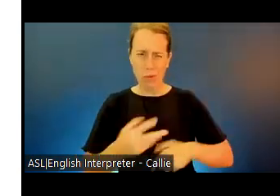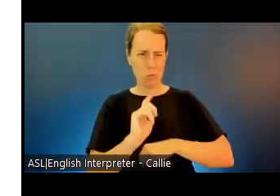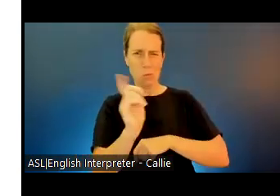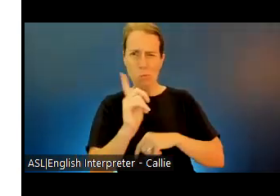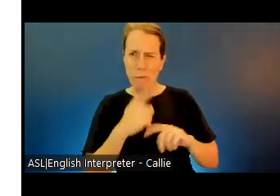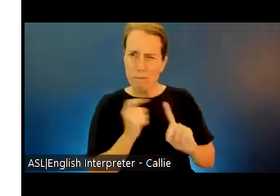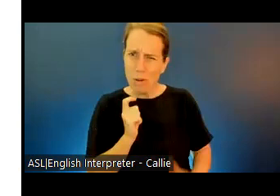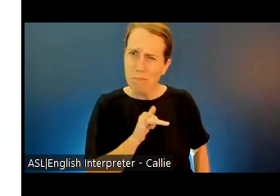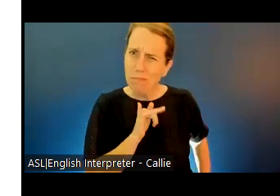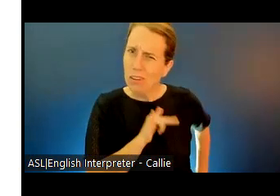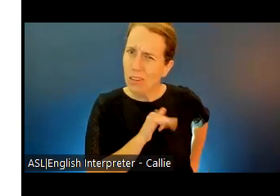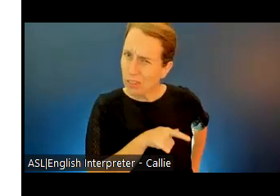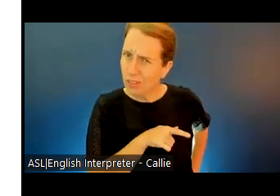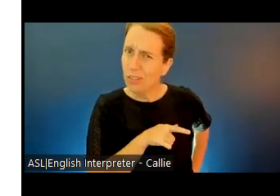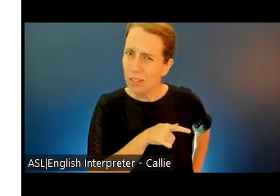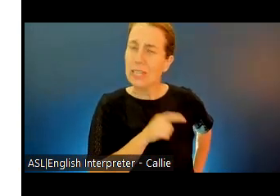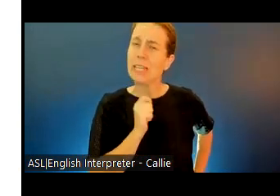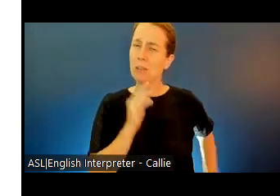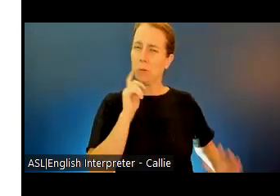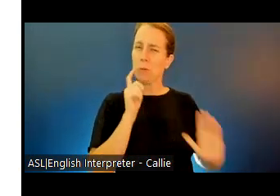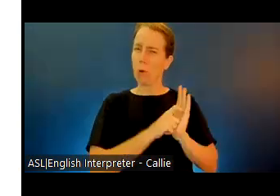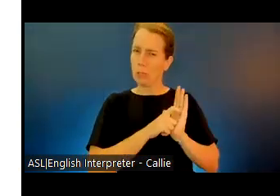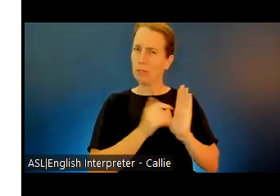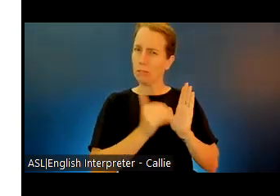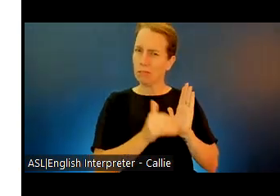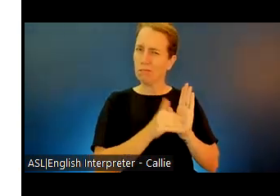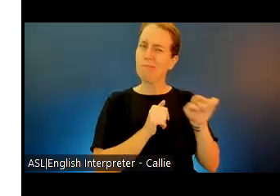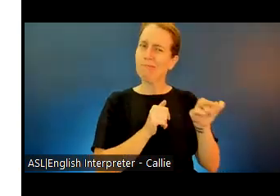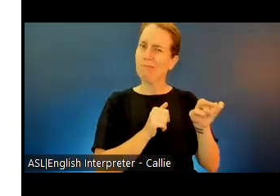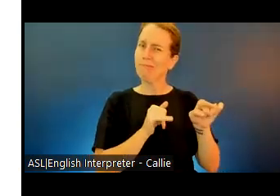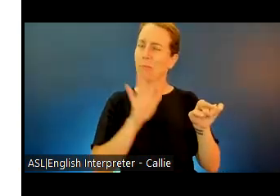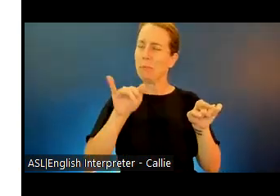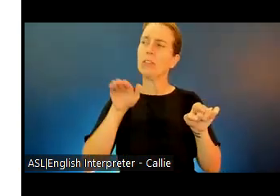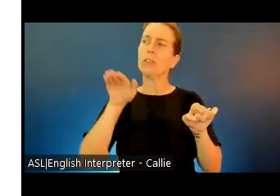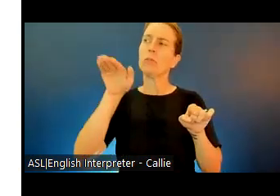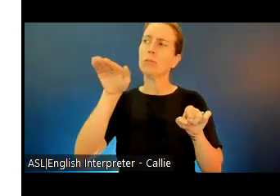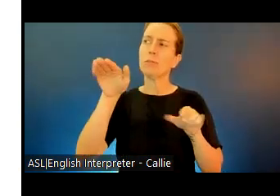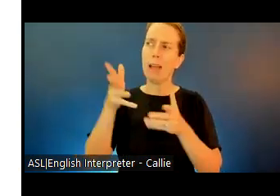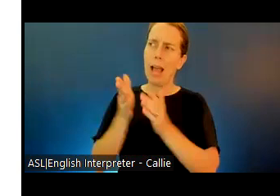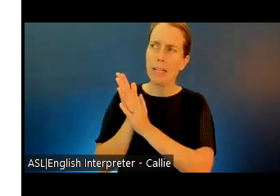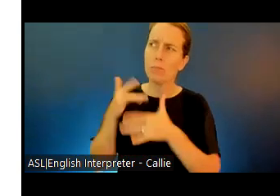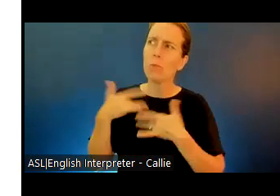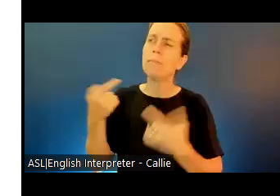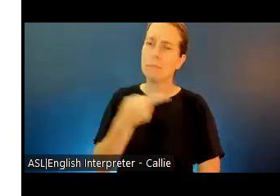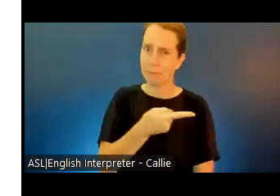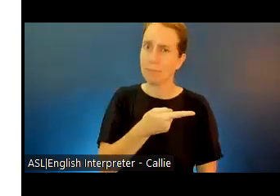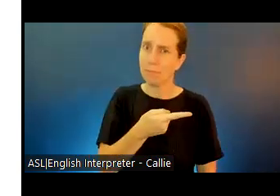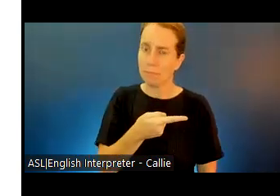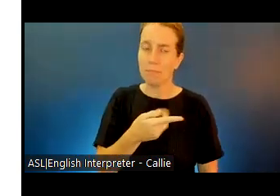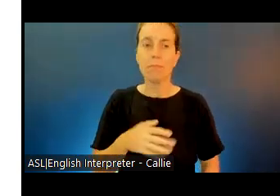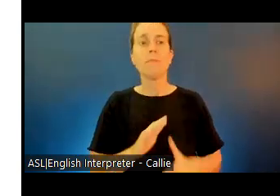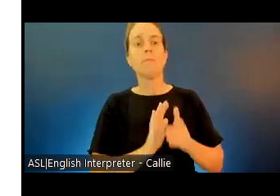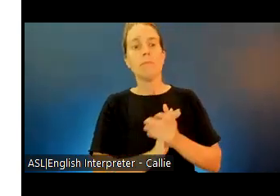facility or program some questions. Also, individuals' reaction to abuse can vary, but if